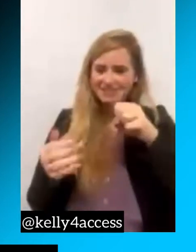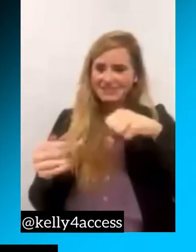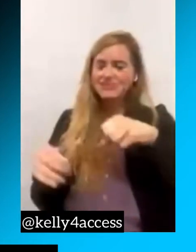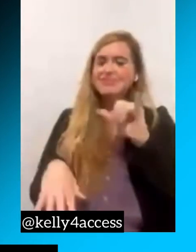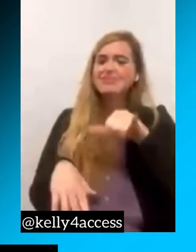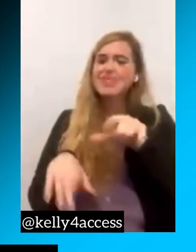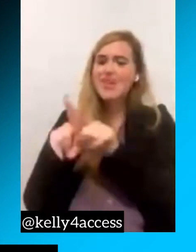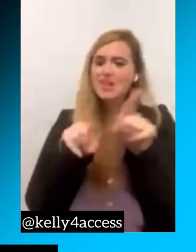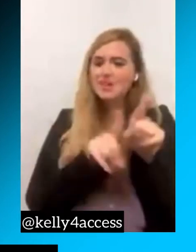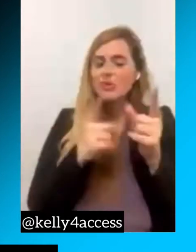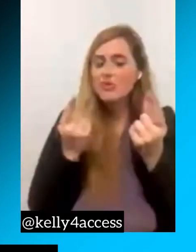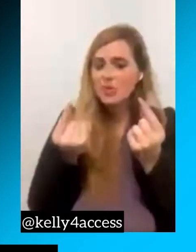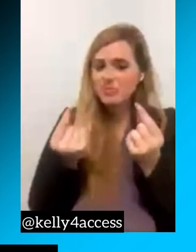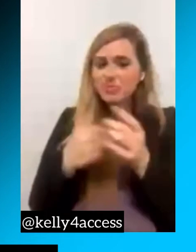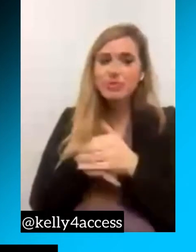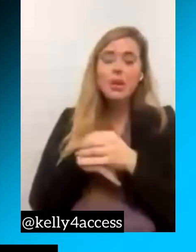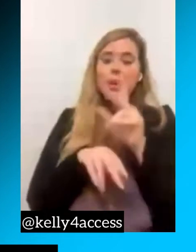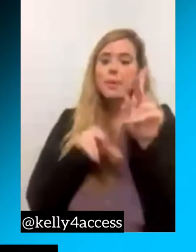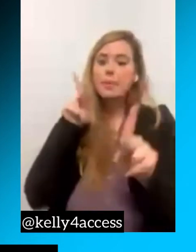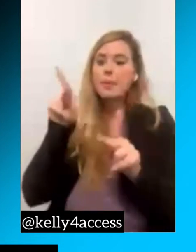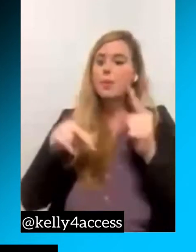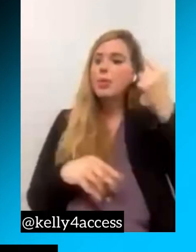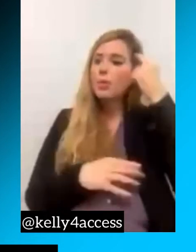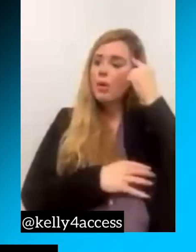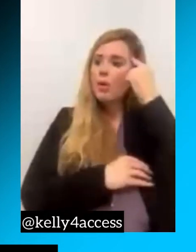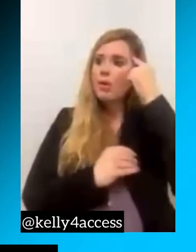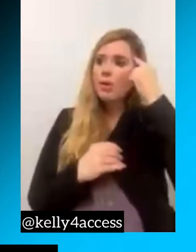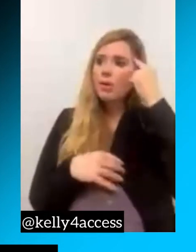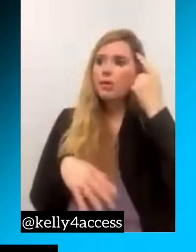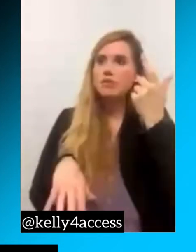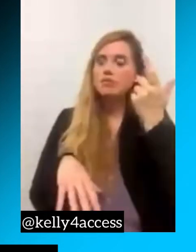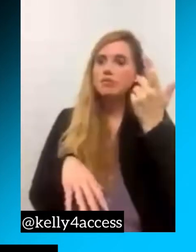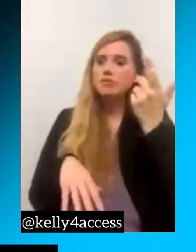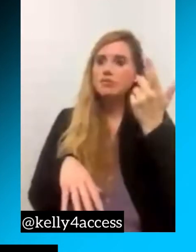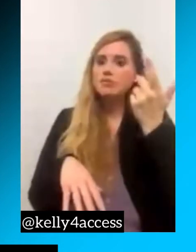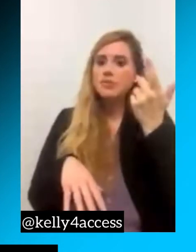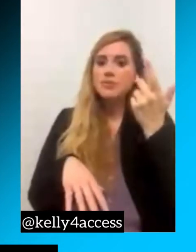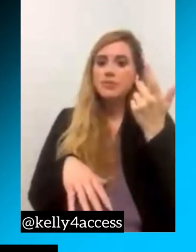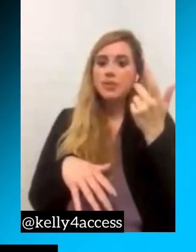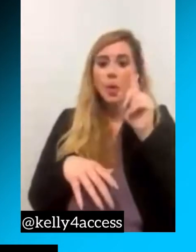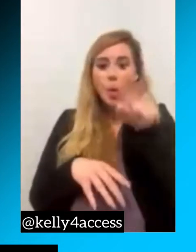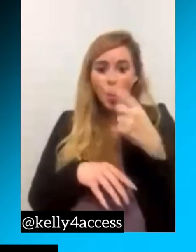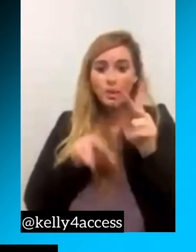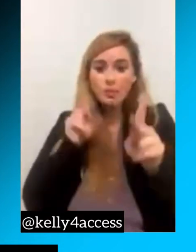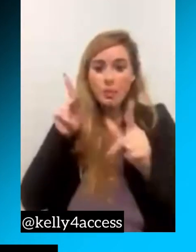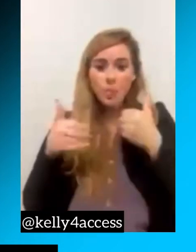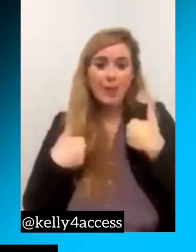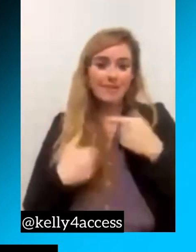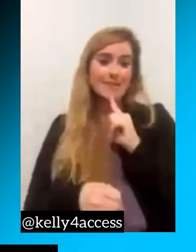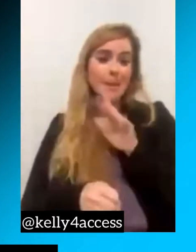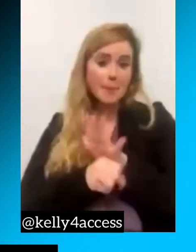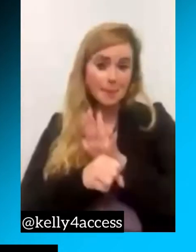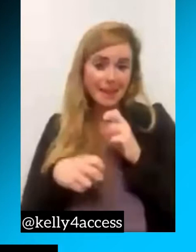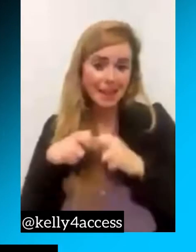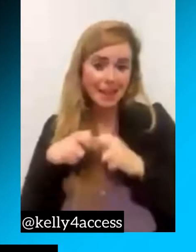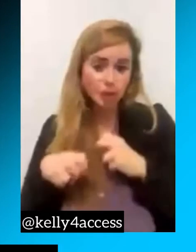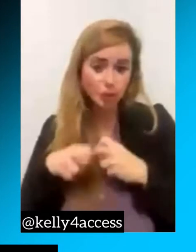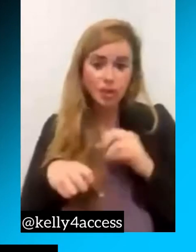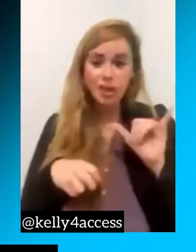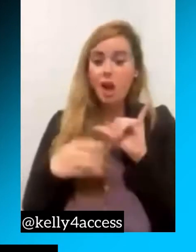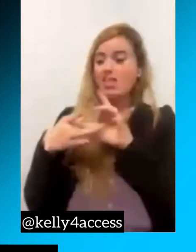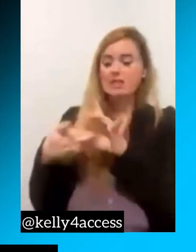that people think that only people who have commitment issues pursue